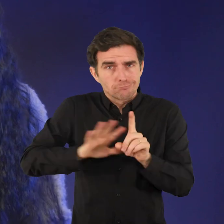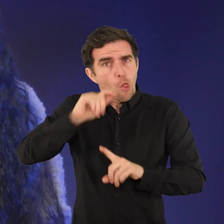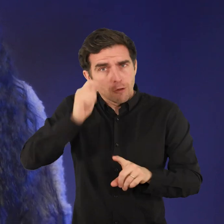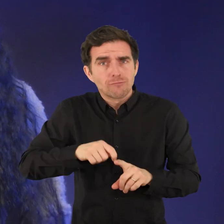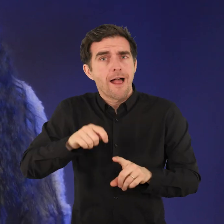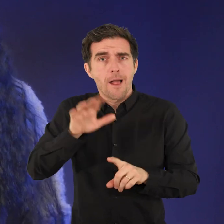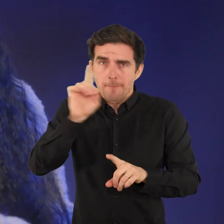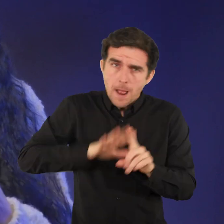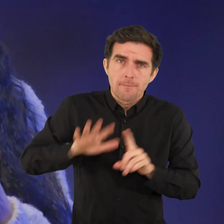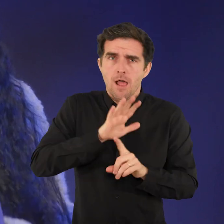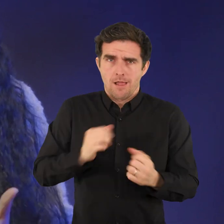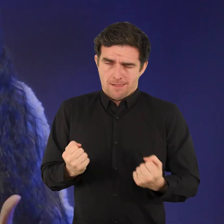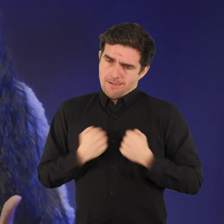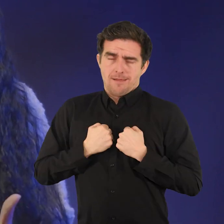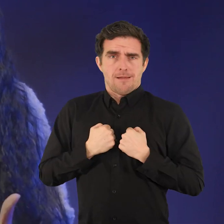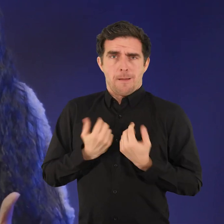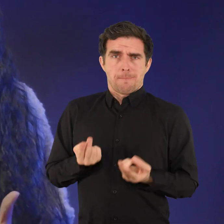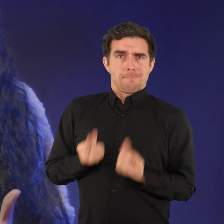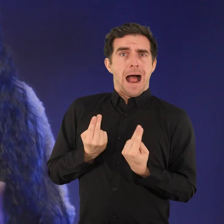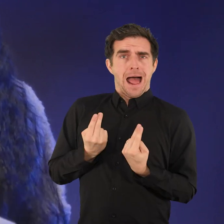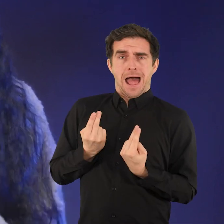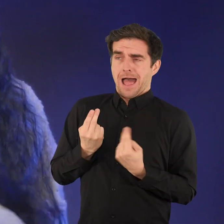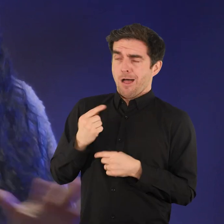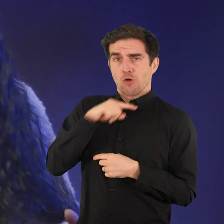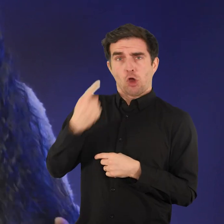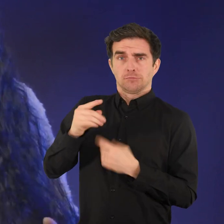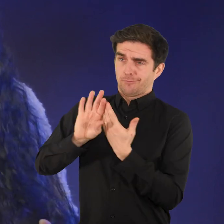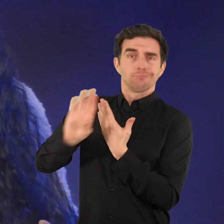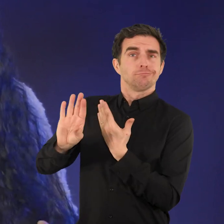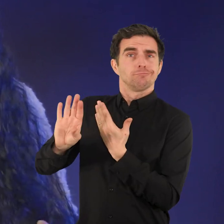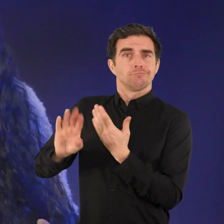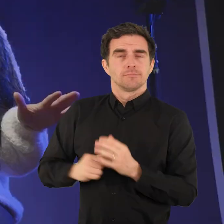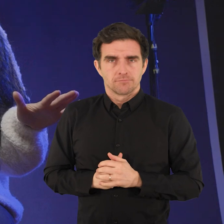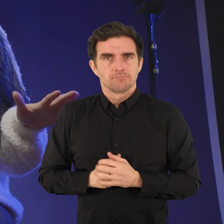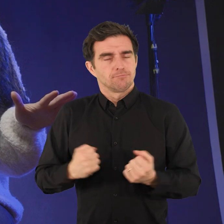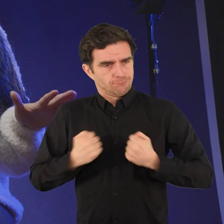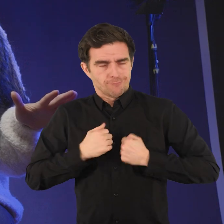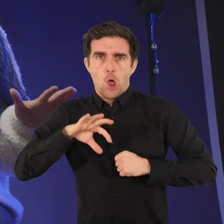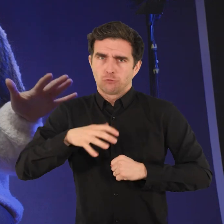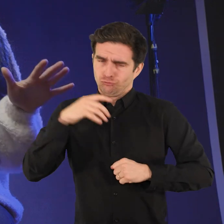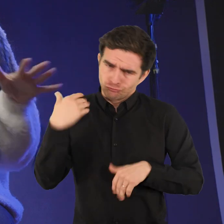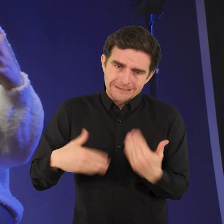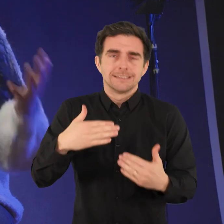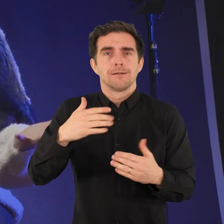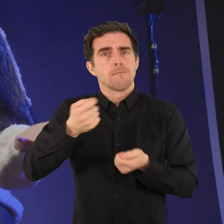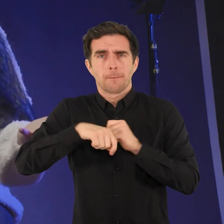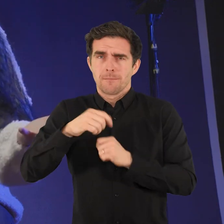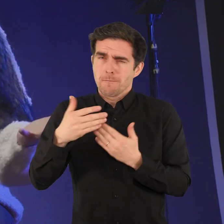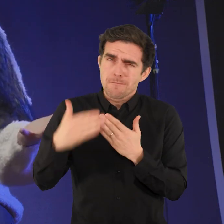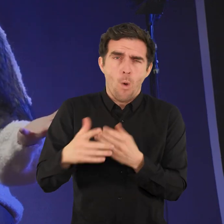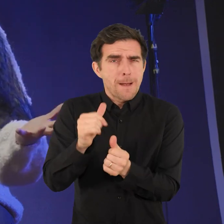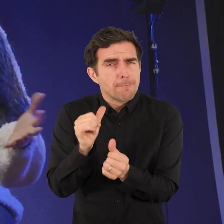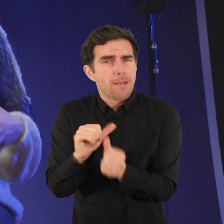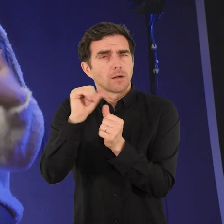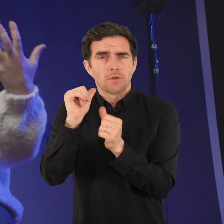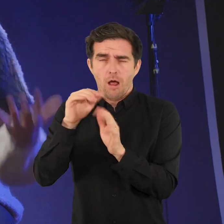Ukraine to get our country back without Russians on it, and rebuilding our